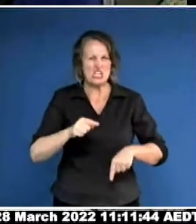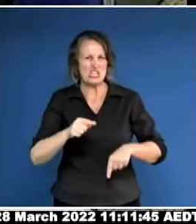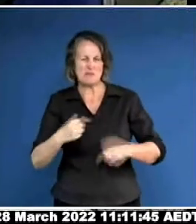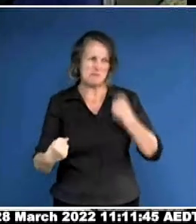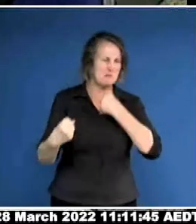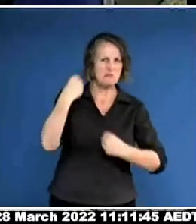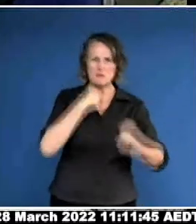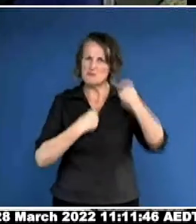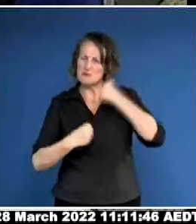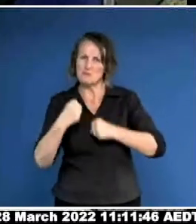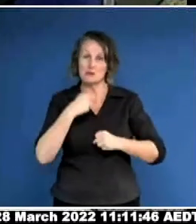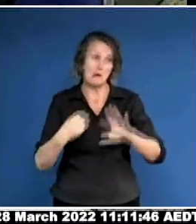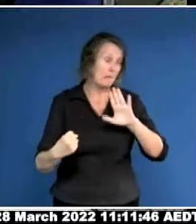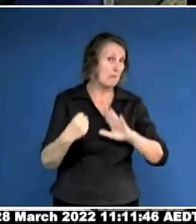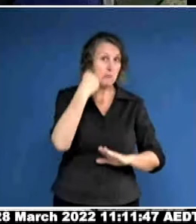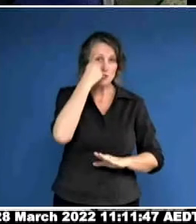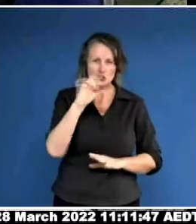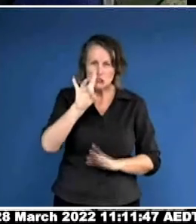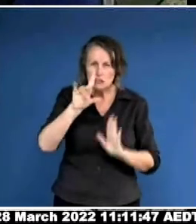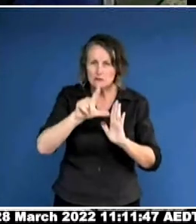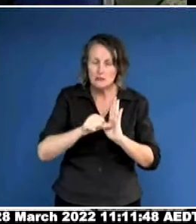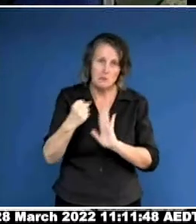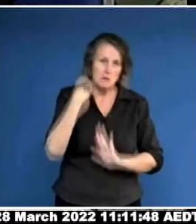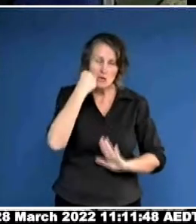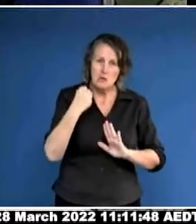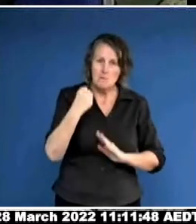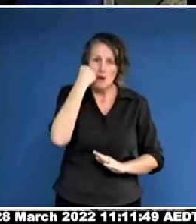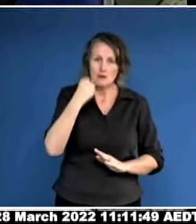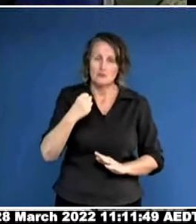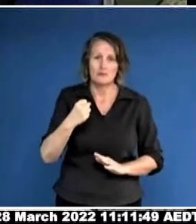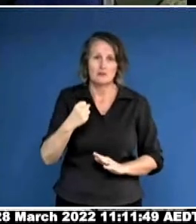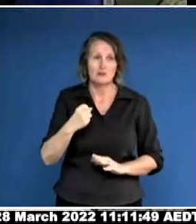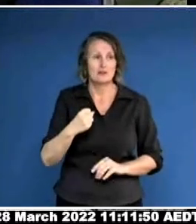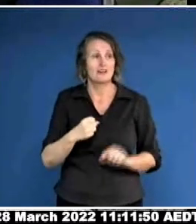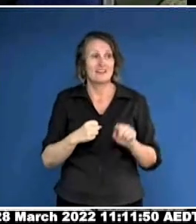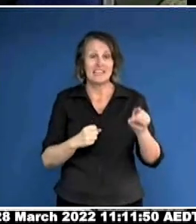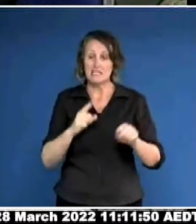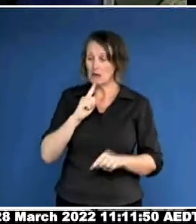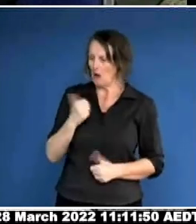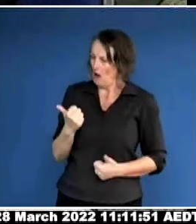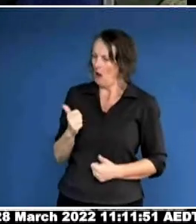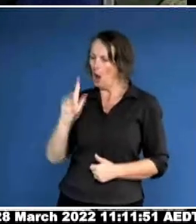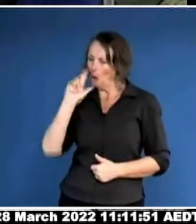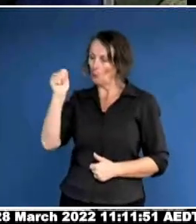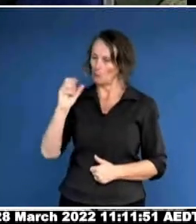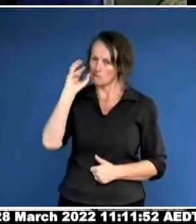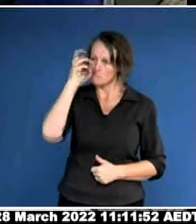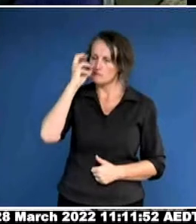He had punched me in the eye 10 times and told me he thought the blue bruise looked good on me.